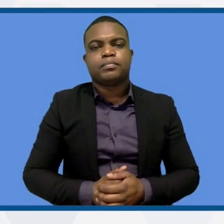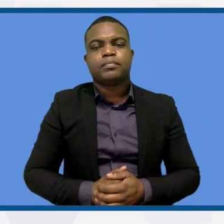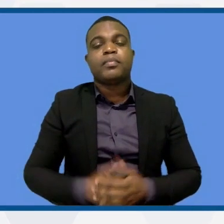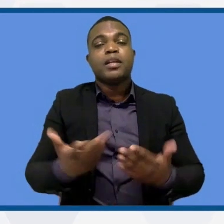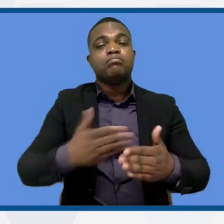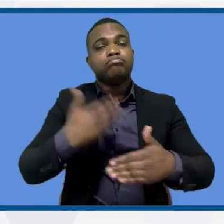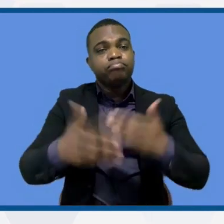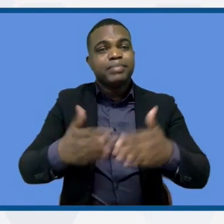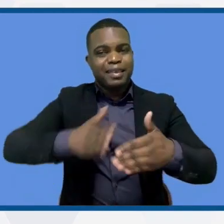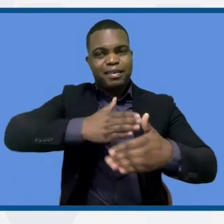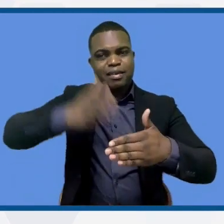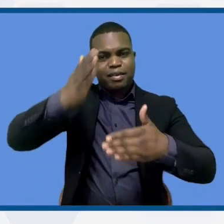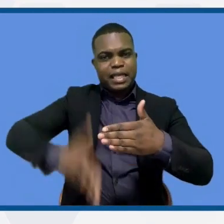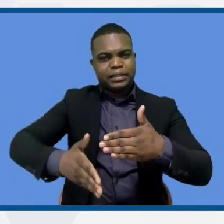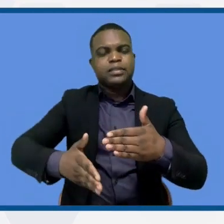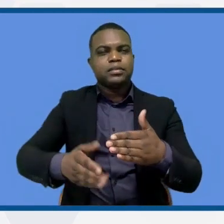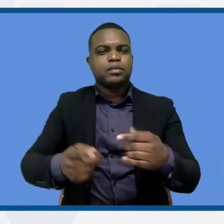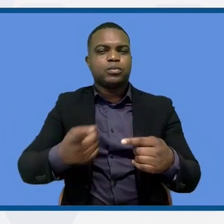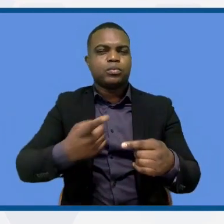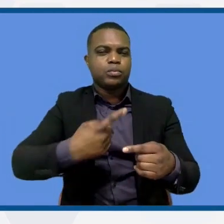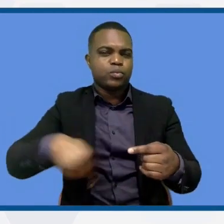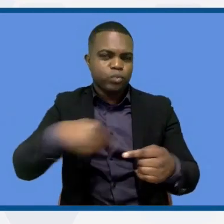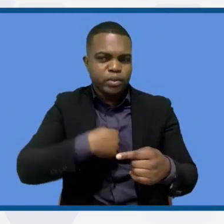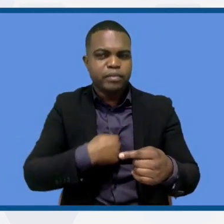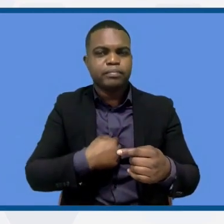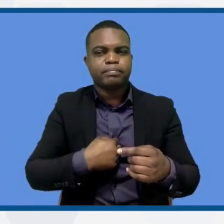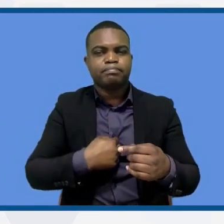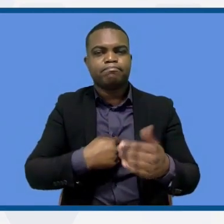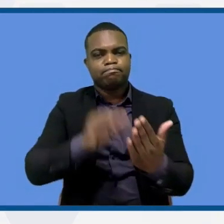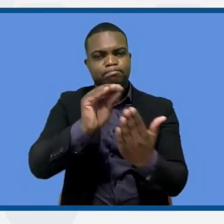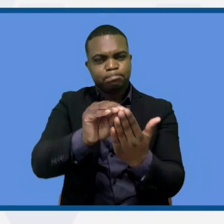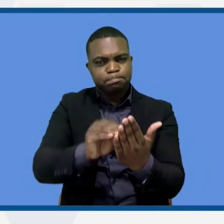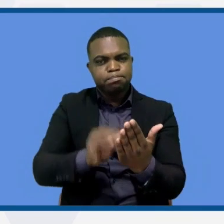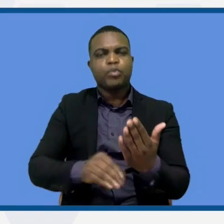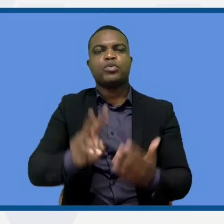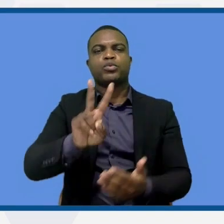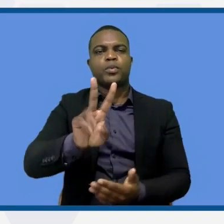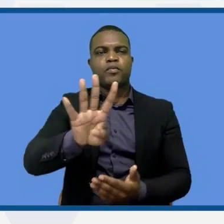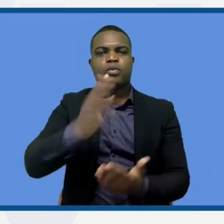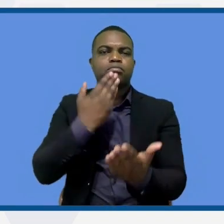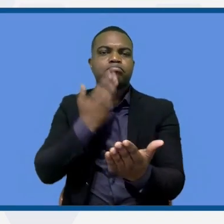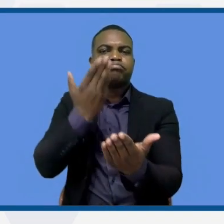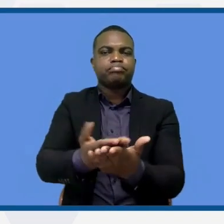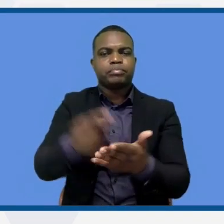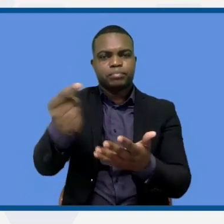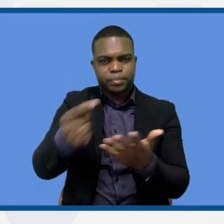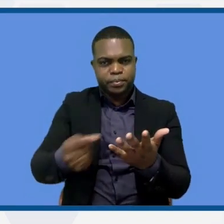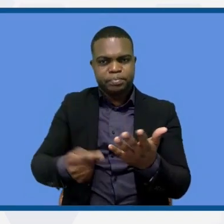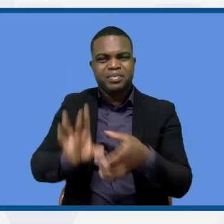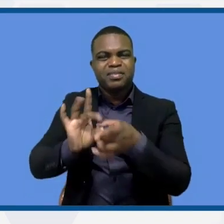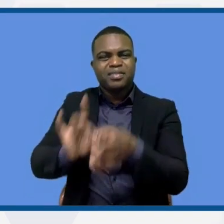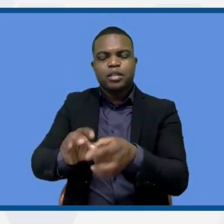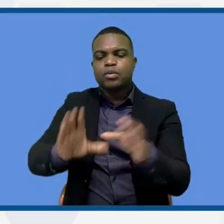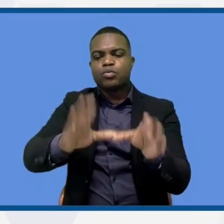7 areas. The first area would be incorporation of inclusion and empowering of the